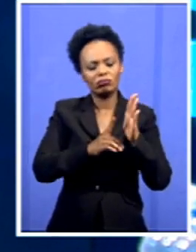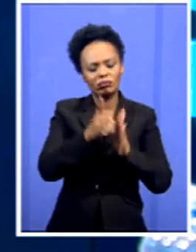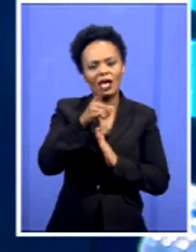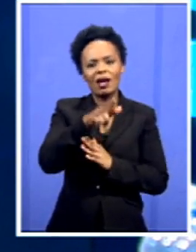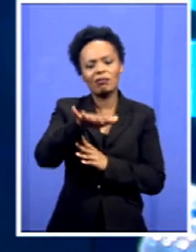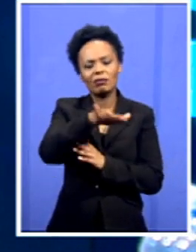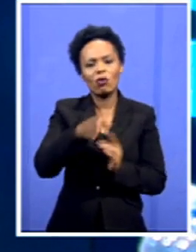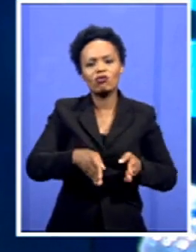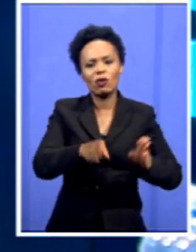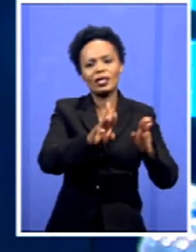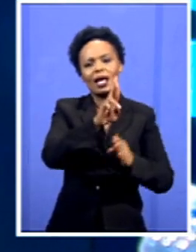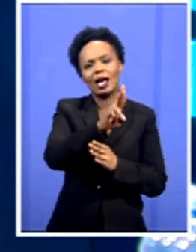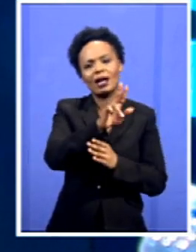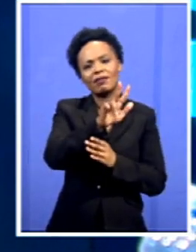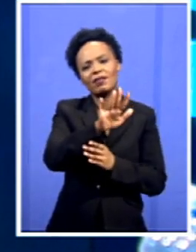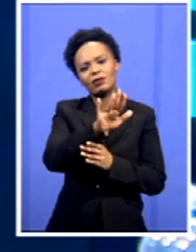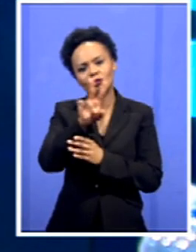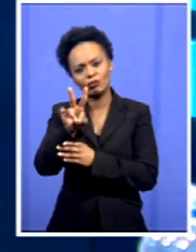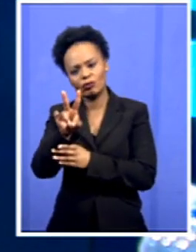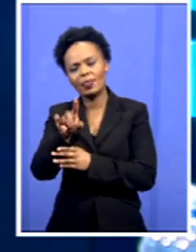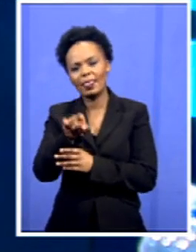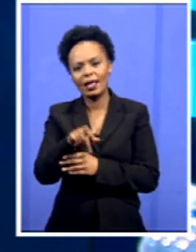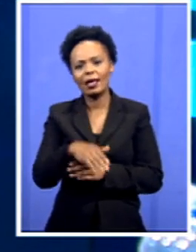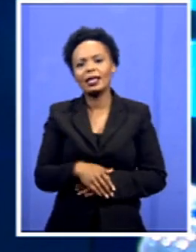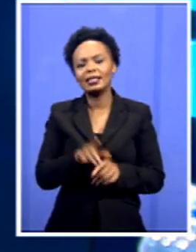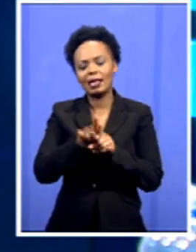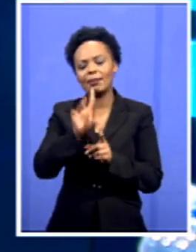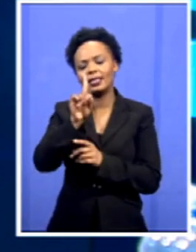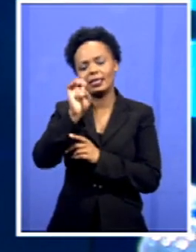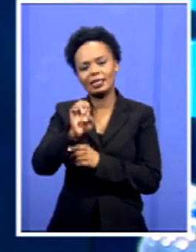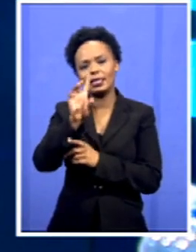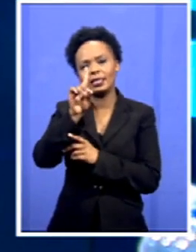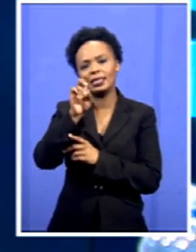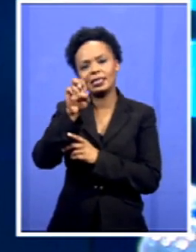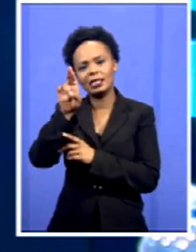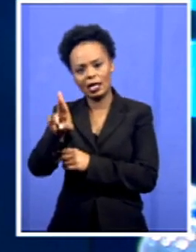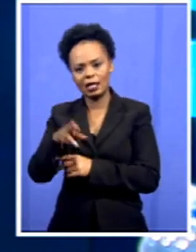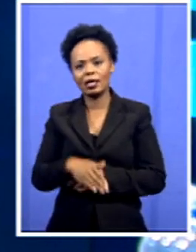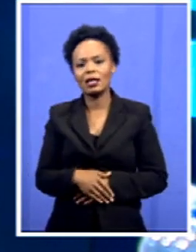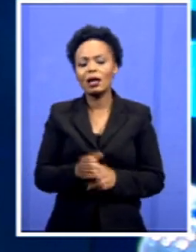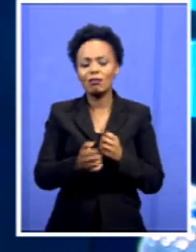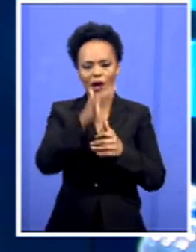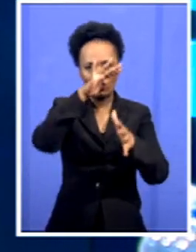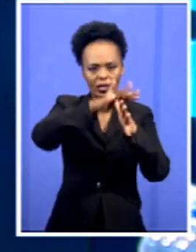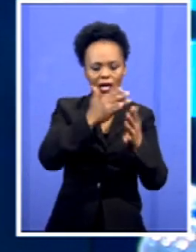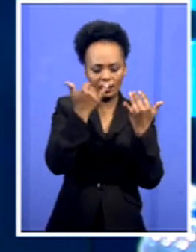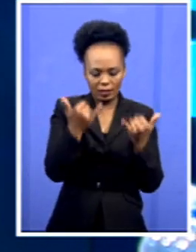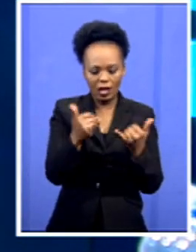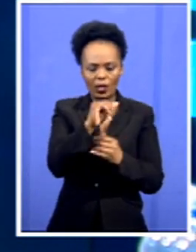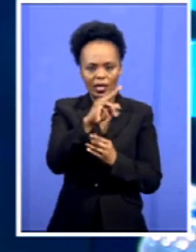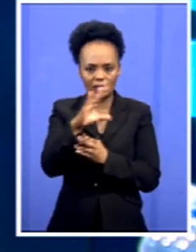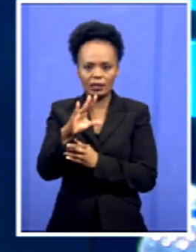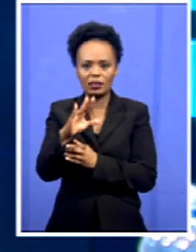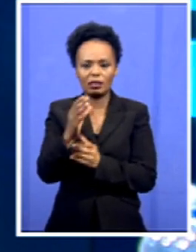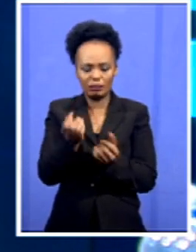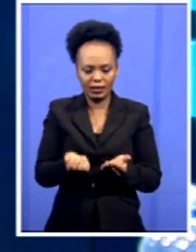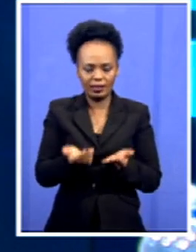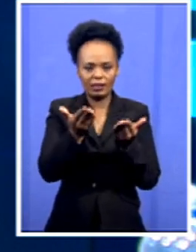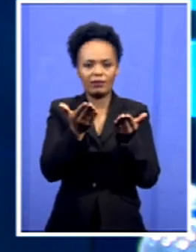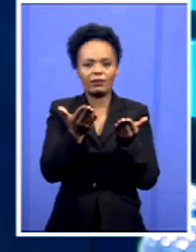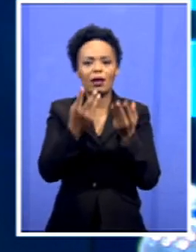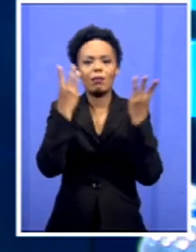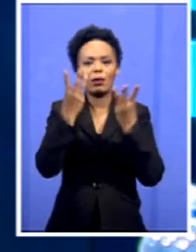around Didier as well. So those are the key things that the ANC is also currently doing for the